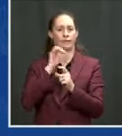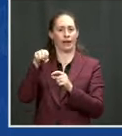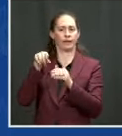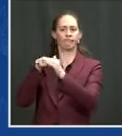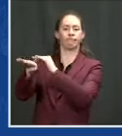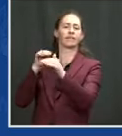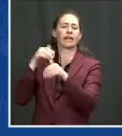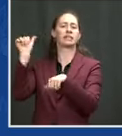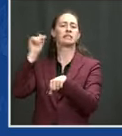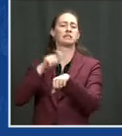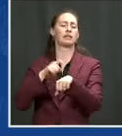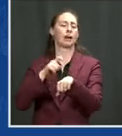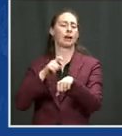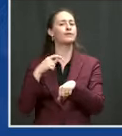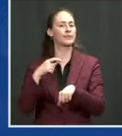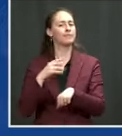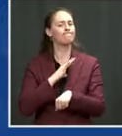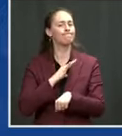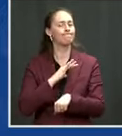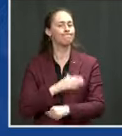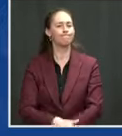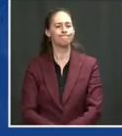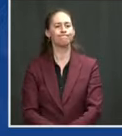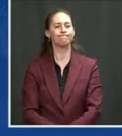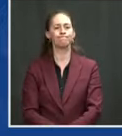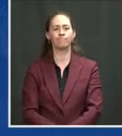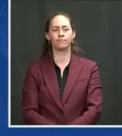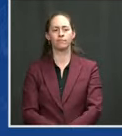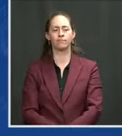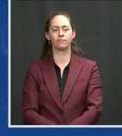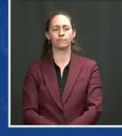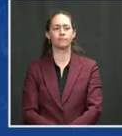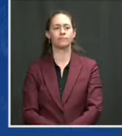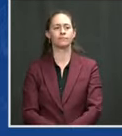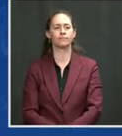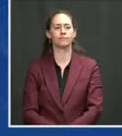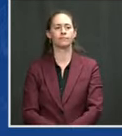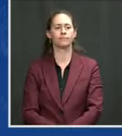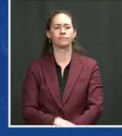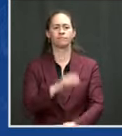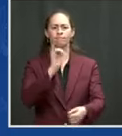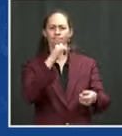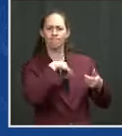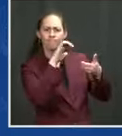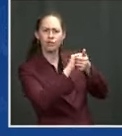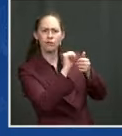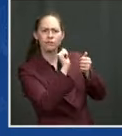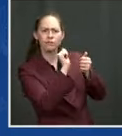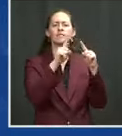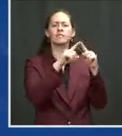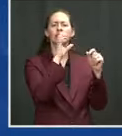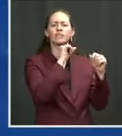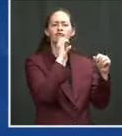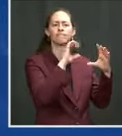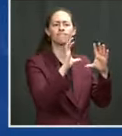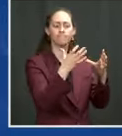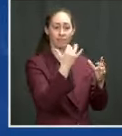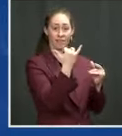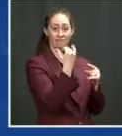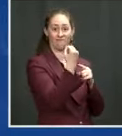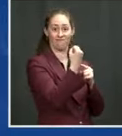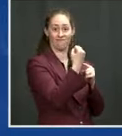schools about how they're going to help us with the folks under the age of 16, the 12 to 15 community. And what governors have tried